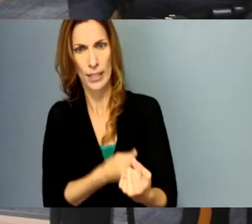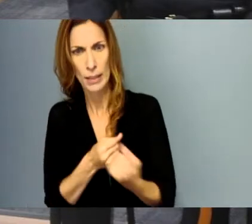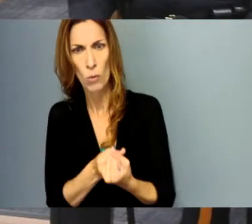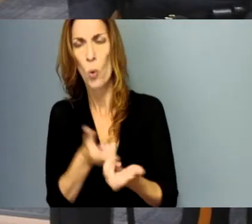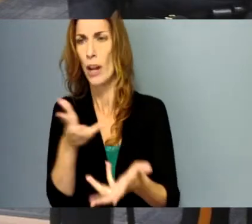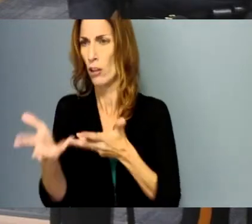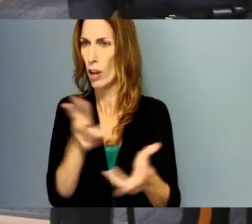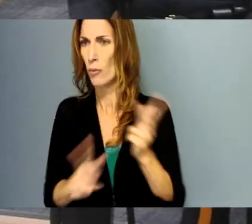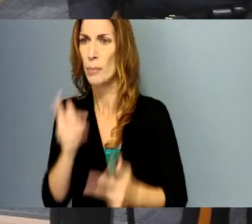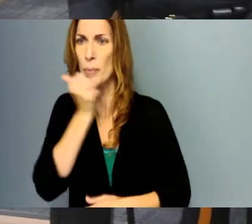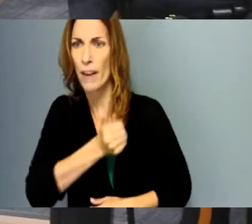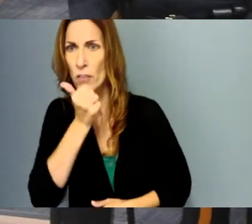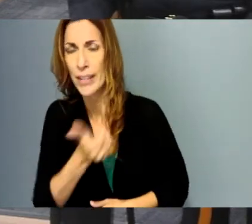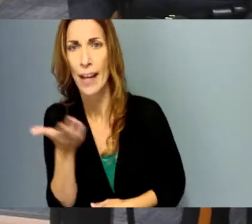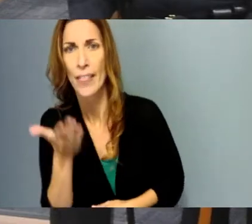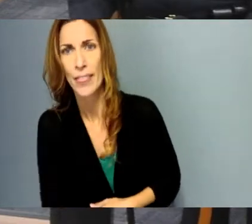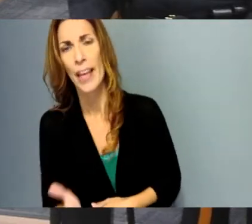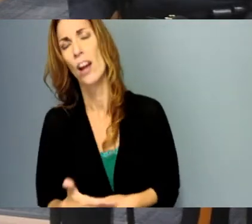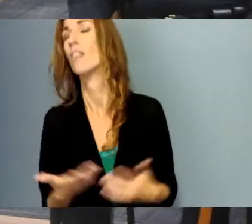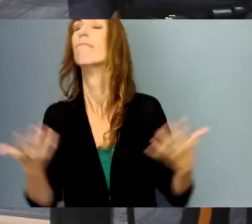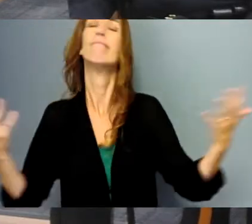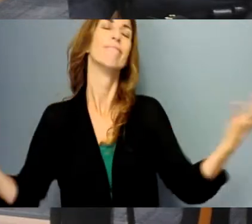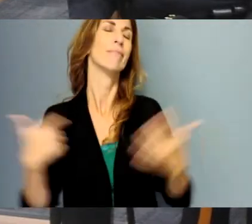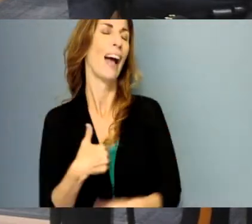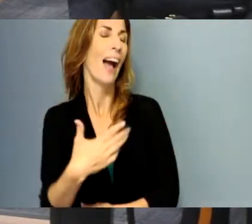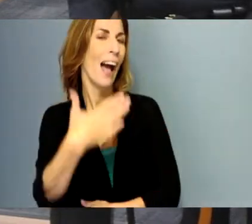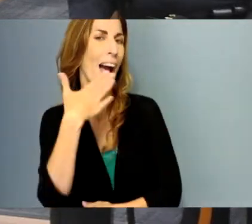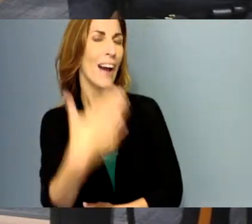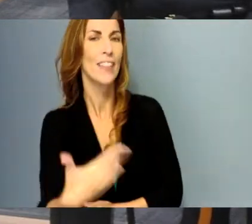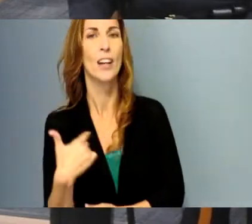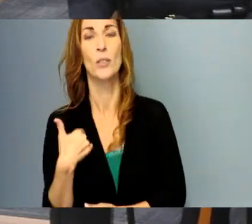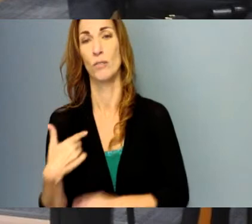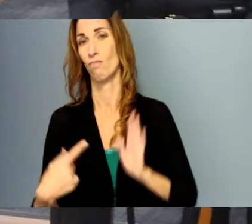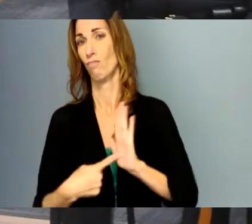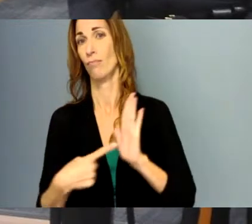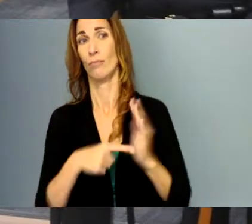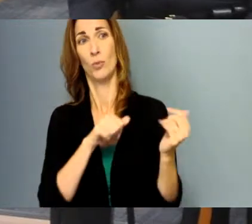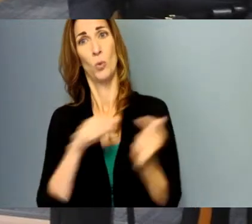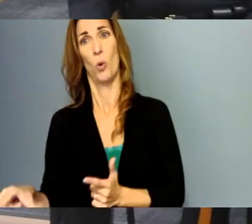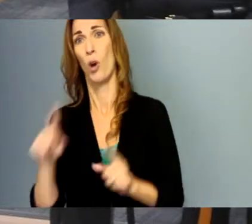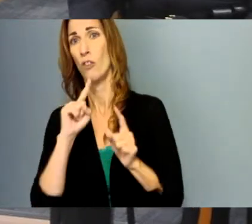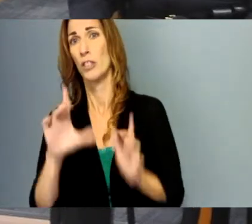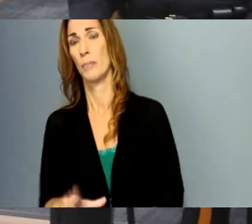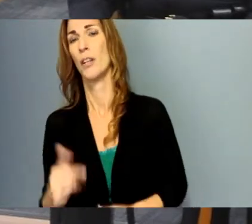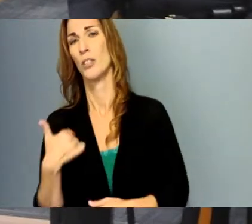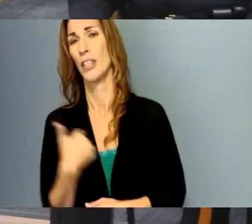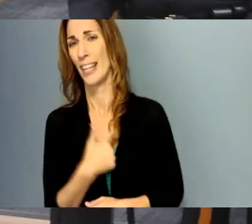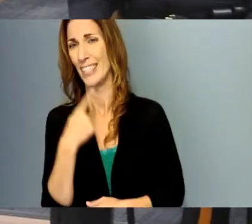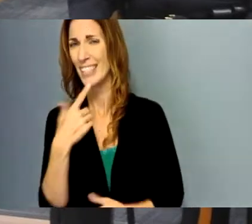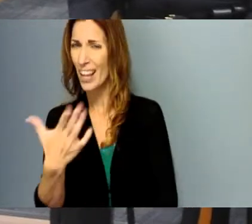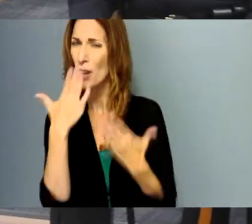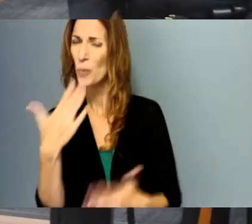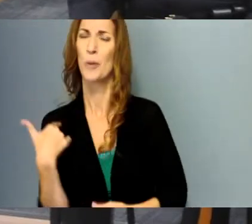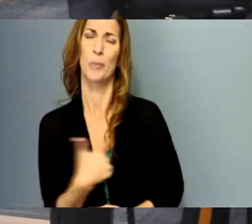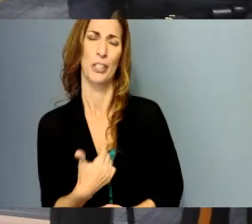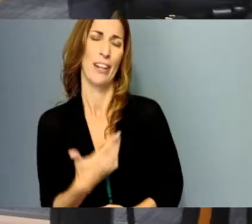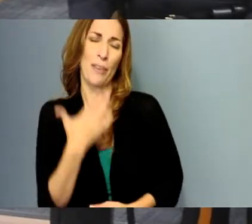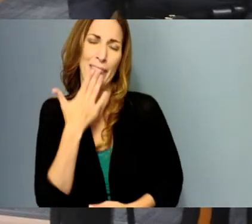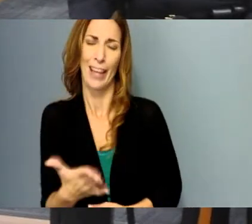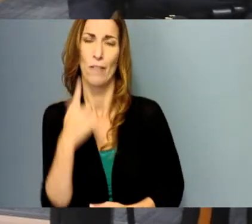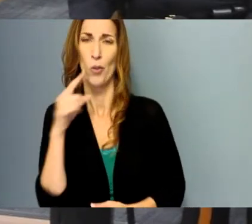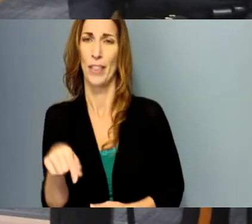with individuals on a daily basis. So I think I can speak for all the correspondents when I say we appreciate and we thank you all for this